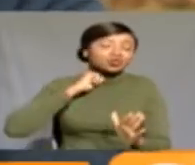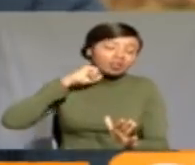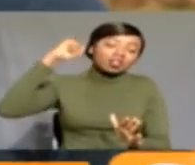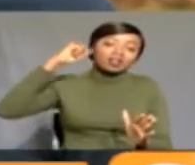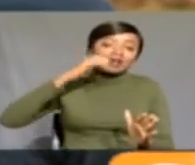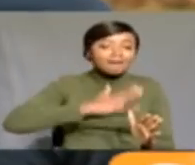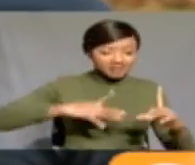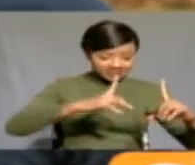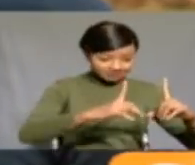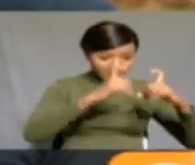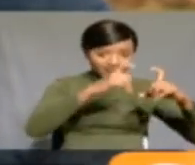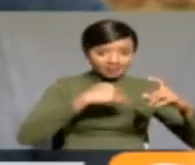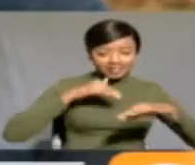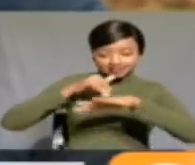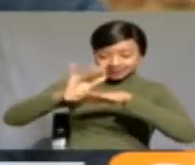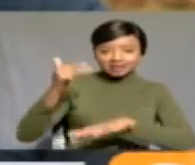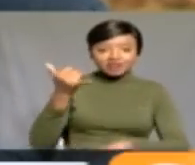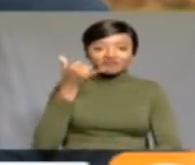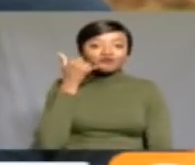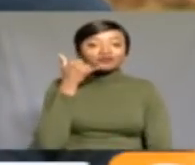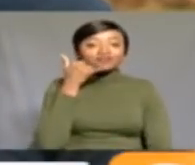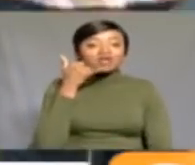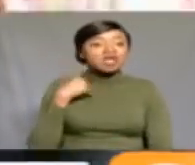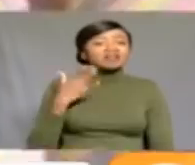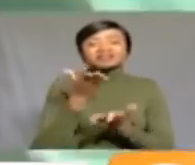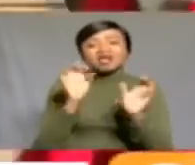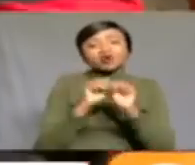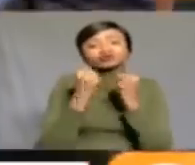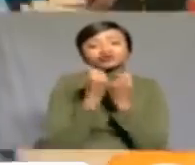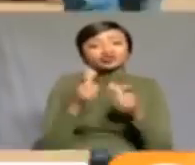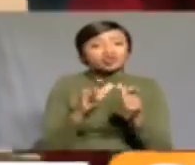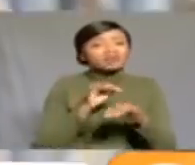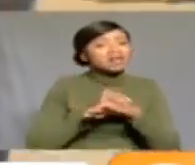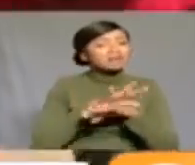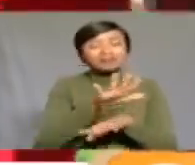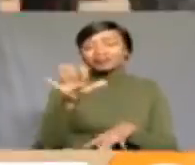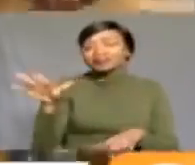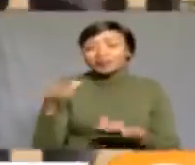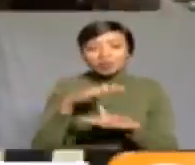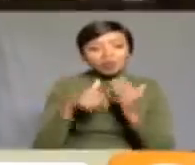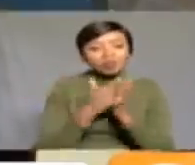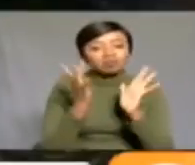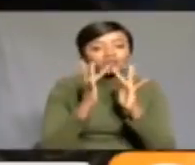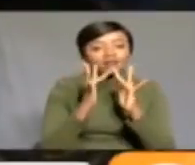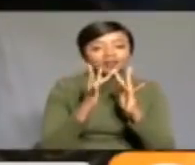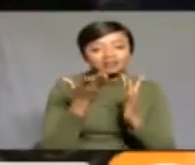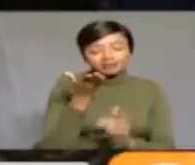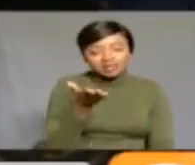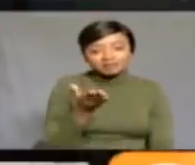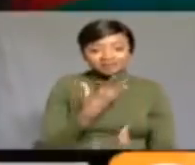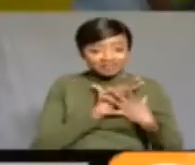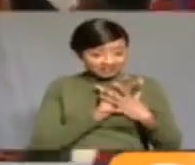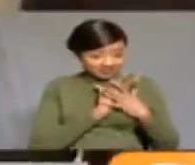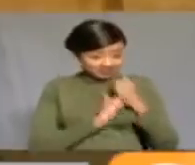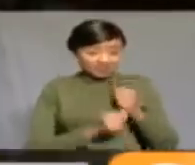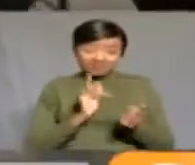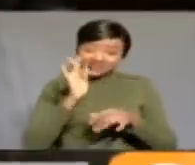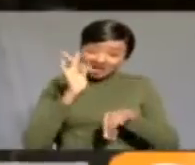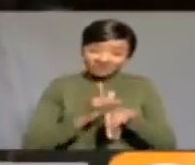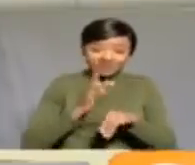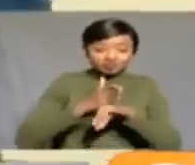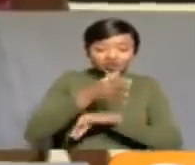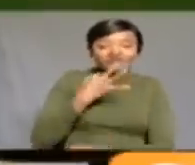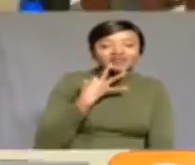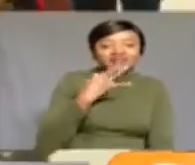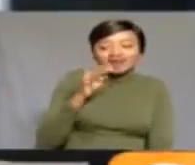screenshot, send it to me. And my phone number is all over the internet. According to the World Health Organization, depression is affecting more than 300